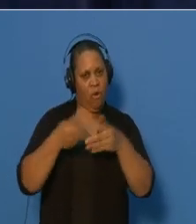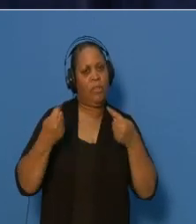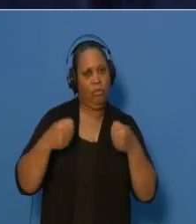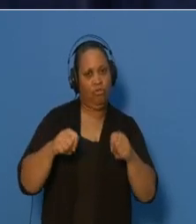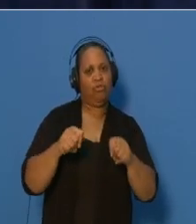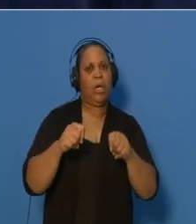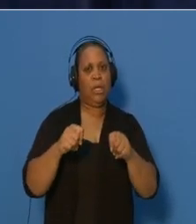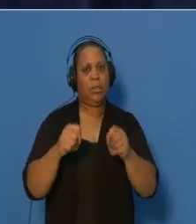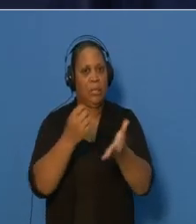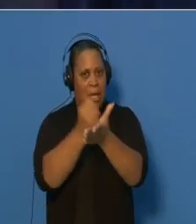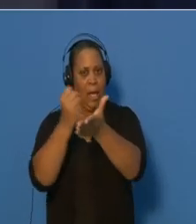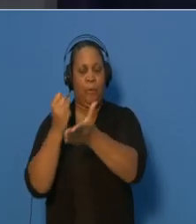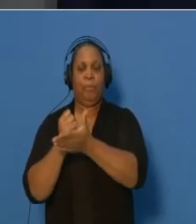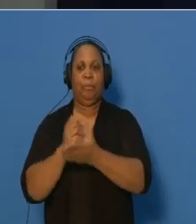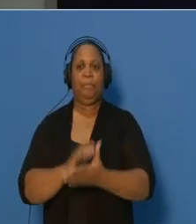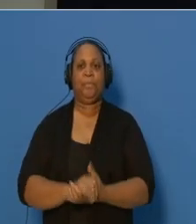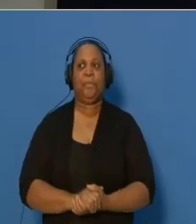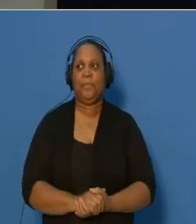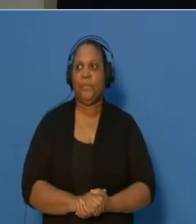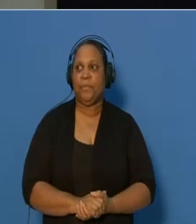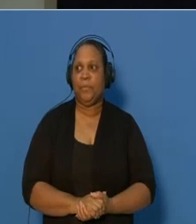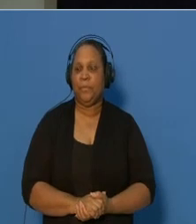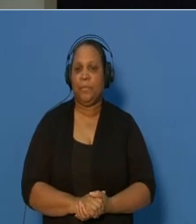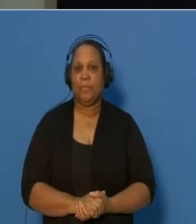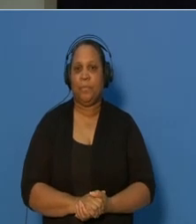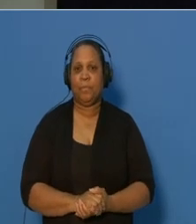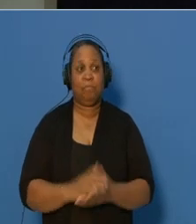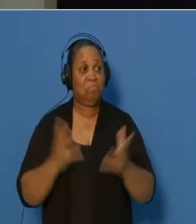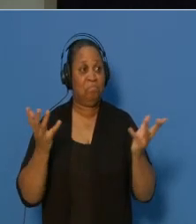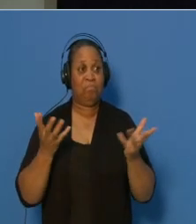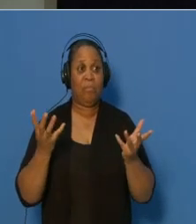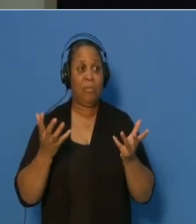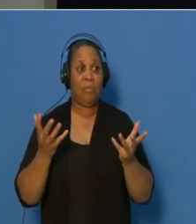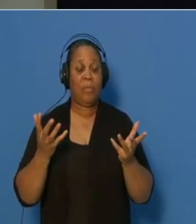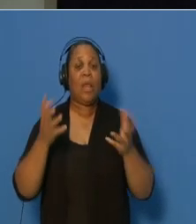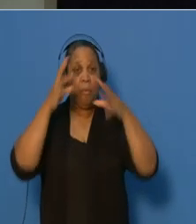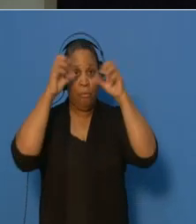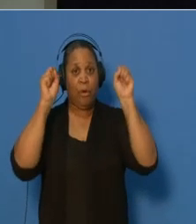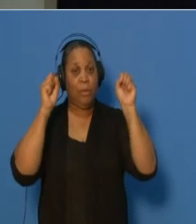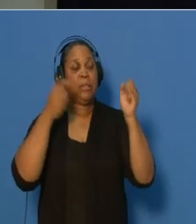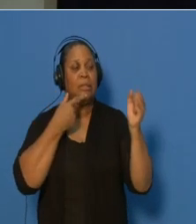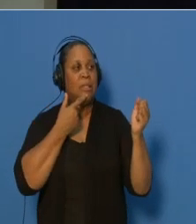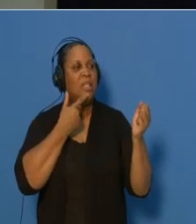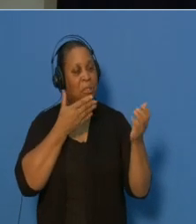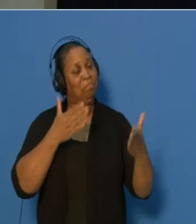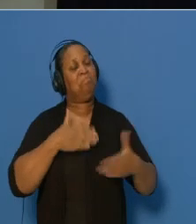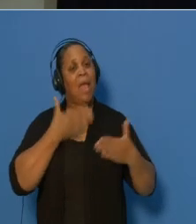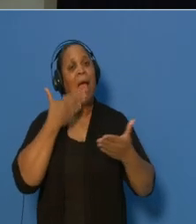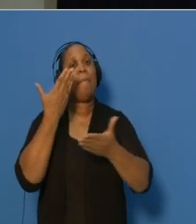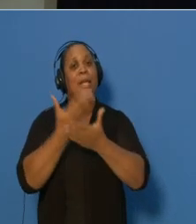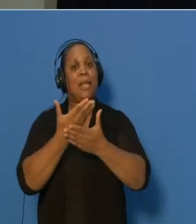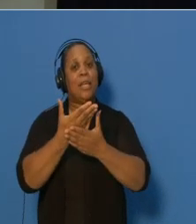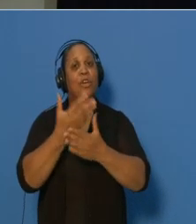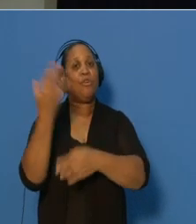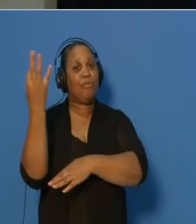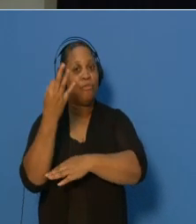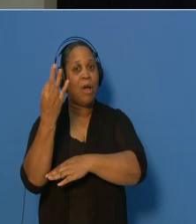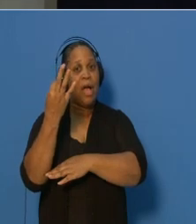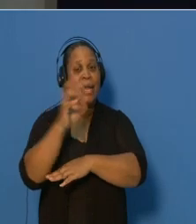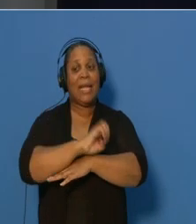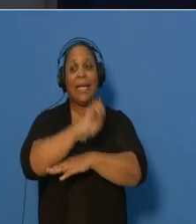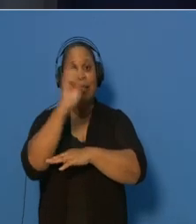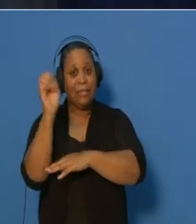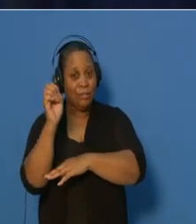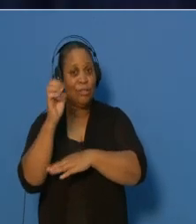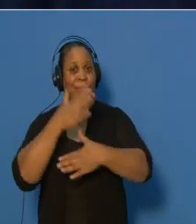stuff. Anything else? All right. Well, everyone, happy Good Friday. Happy Easter.